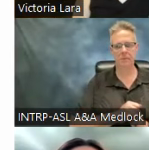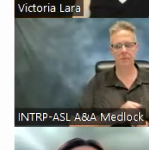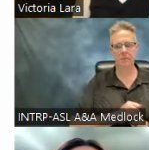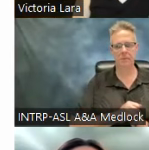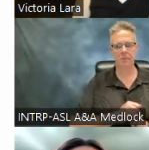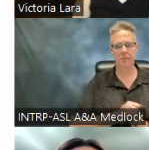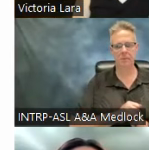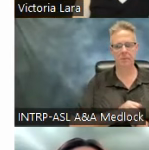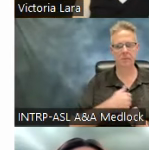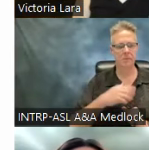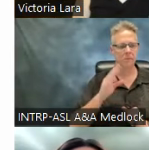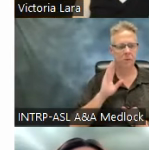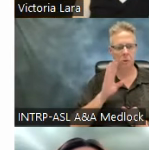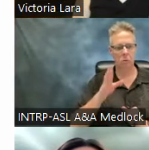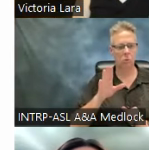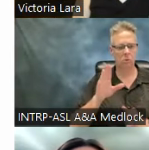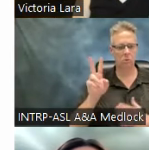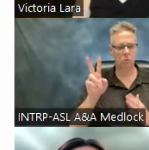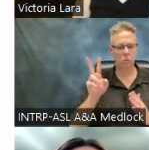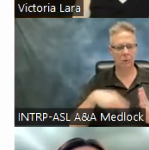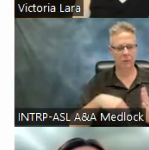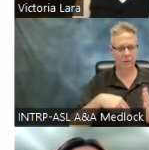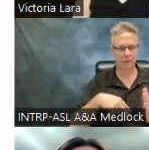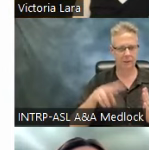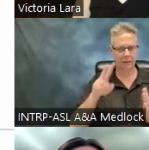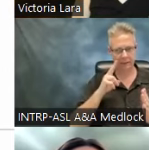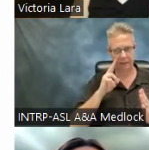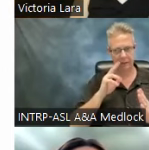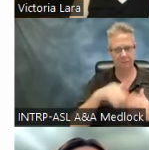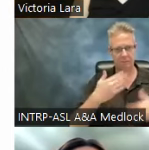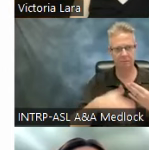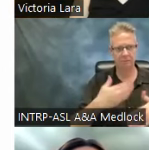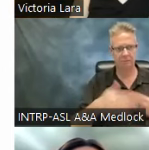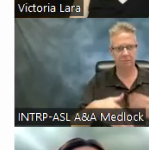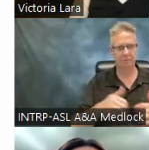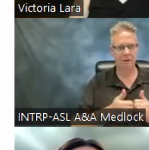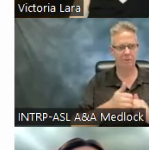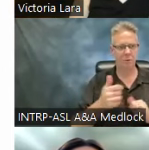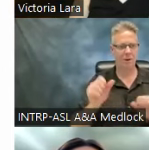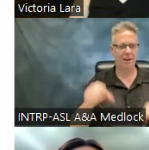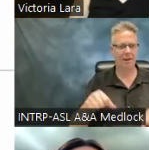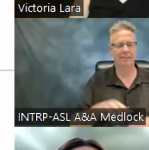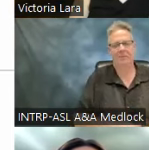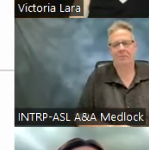I'm gonna read and see how far we get.